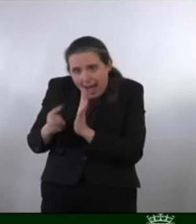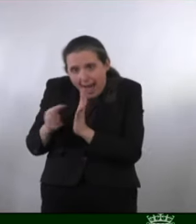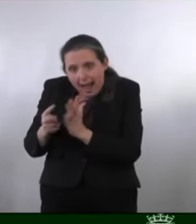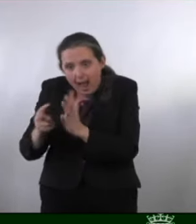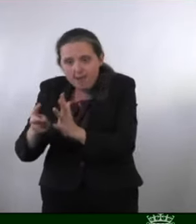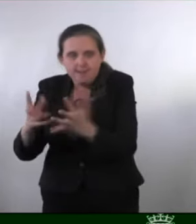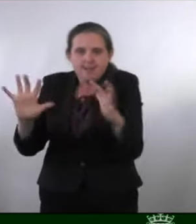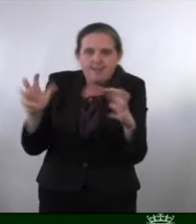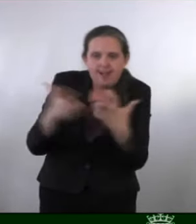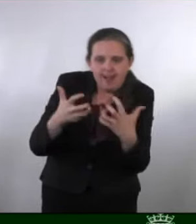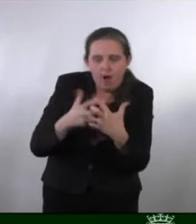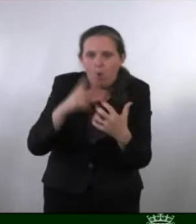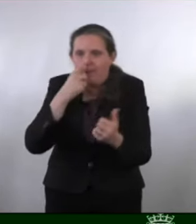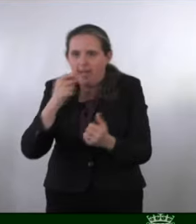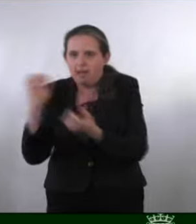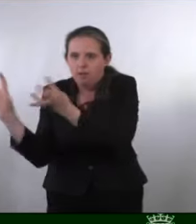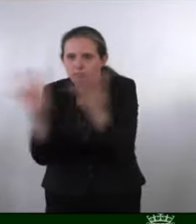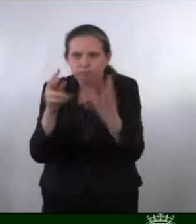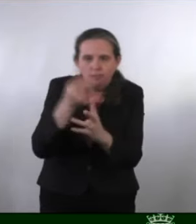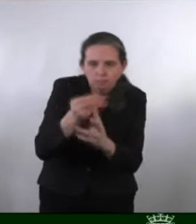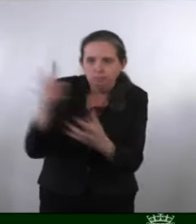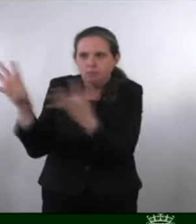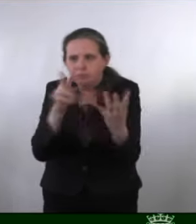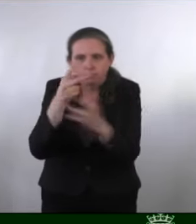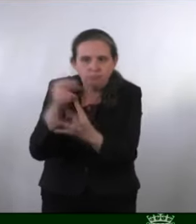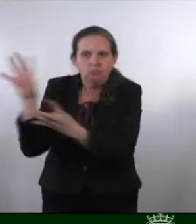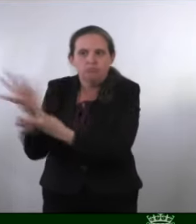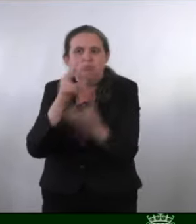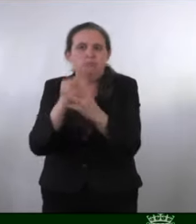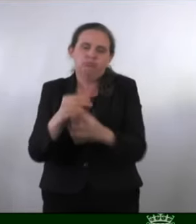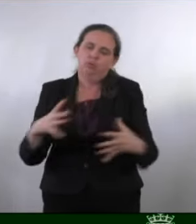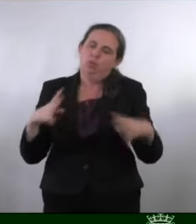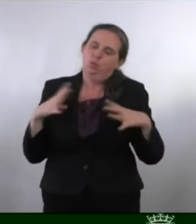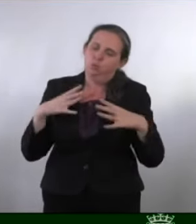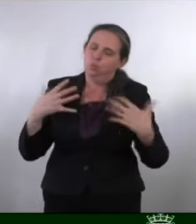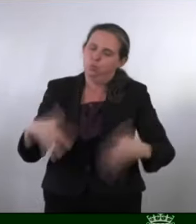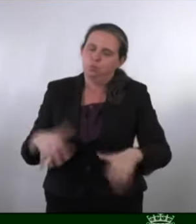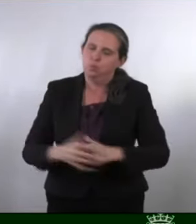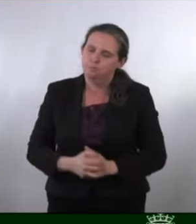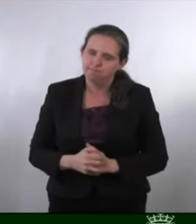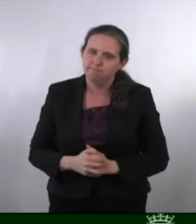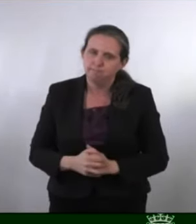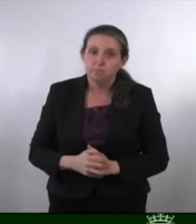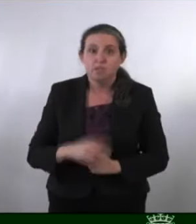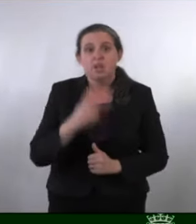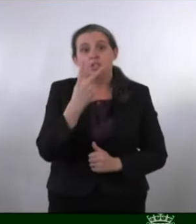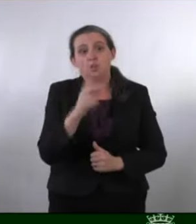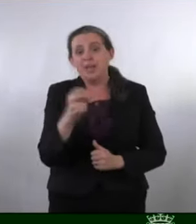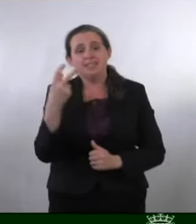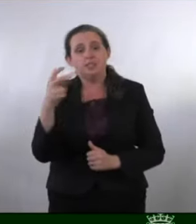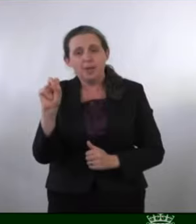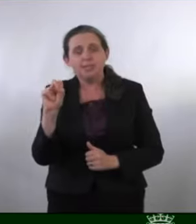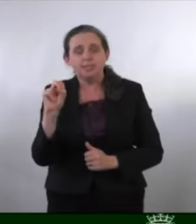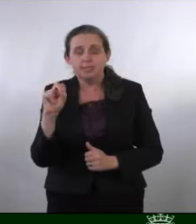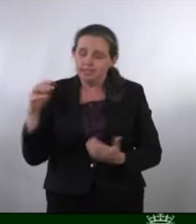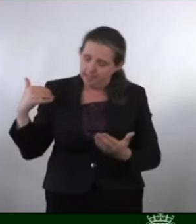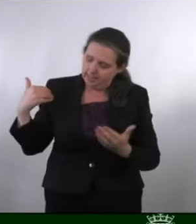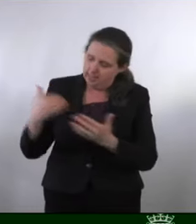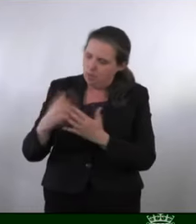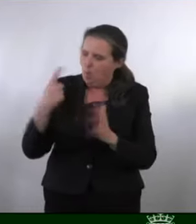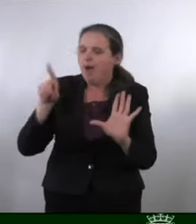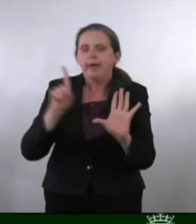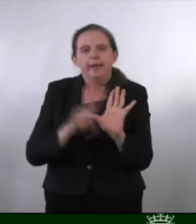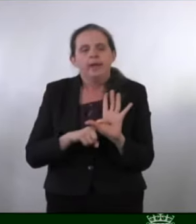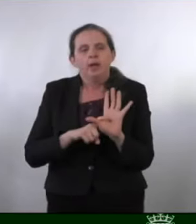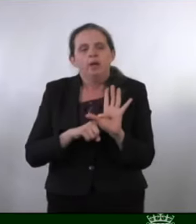never witnessed. Mr. Speaker, 2020 has been in many ways a tragic year when so many